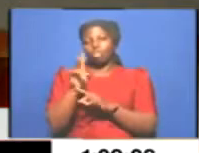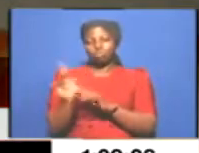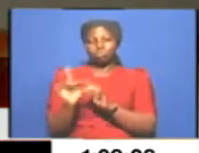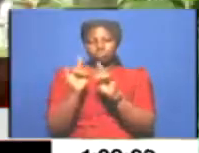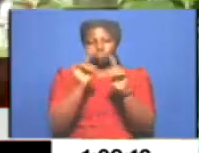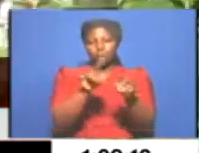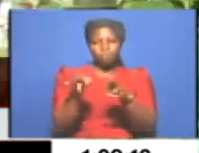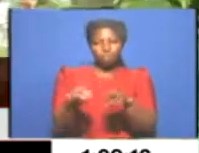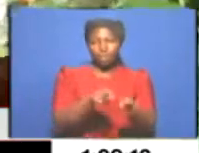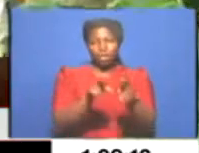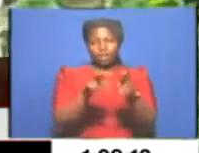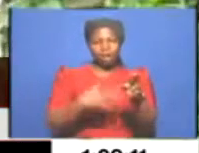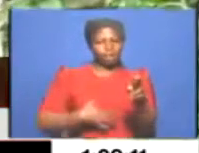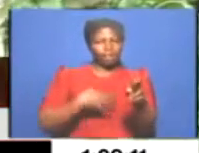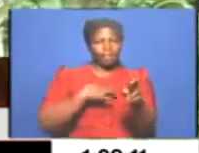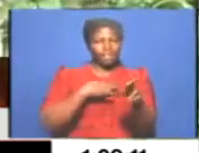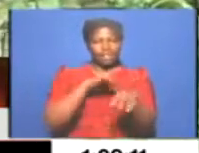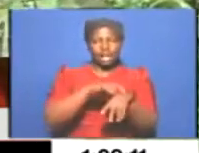occurred.